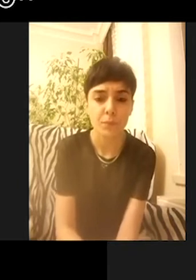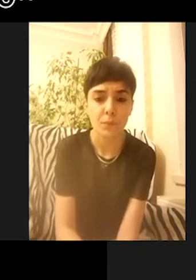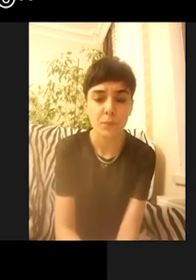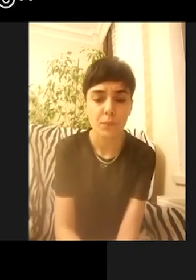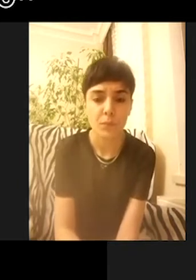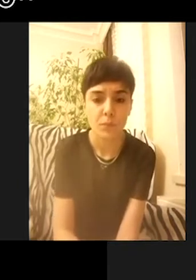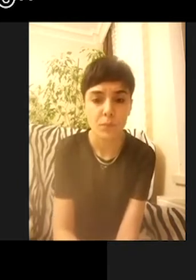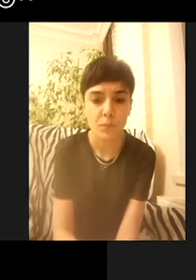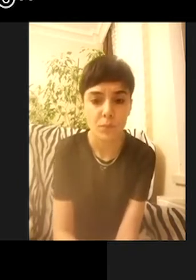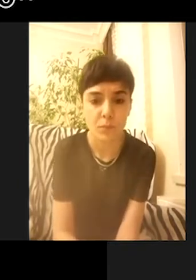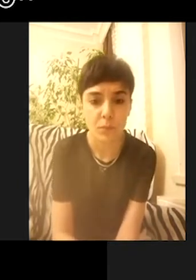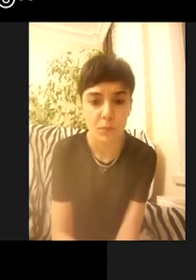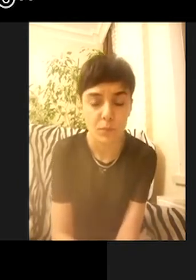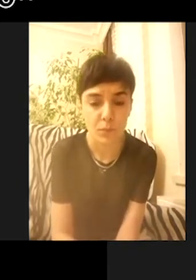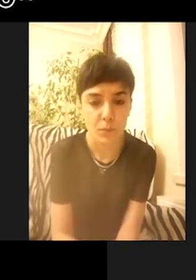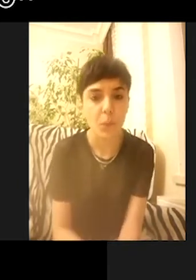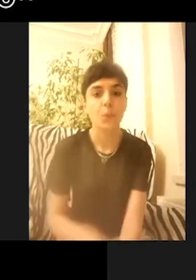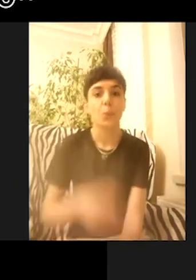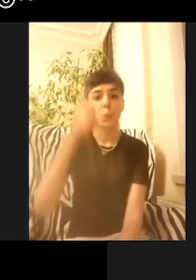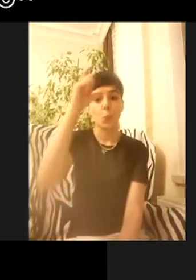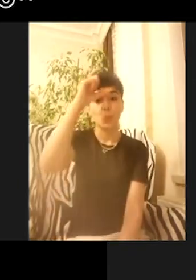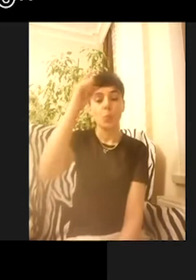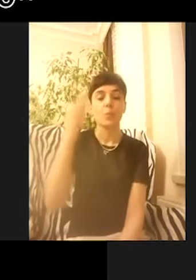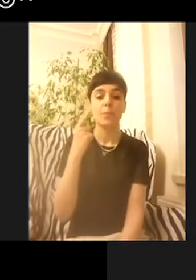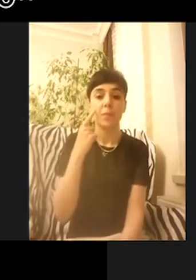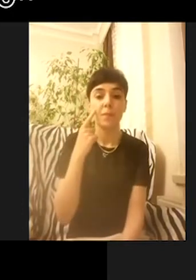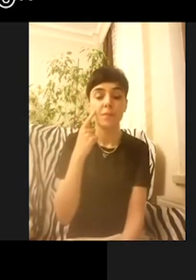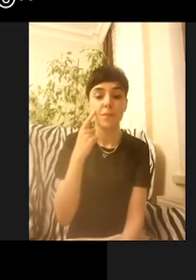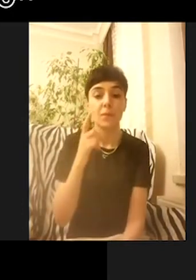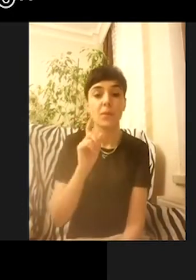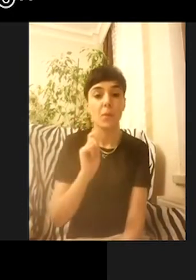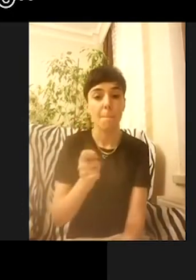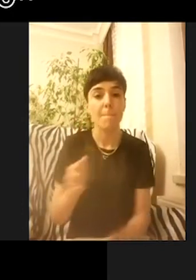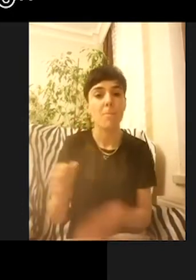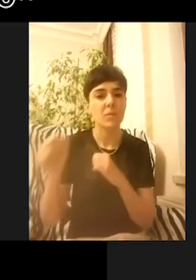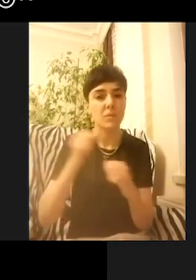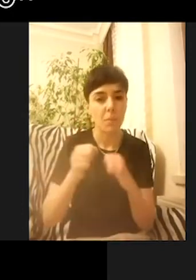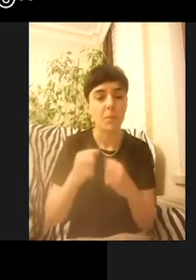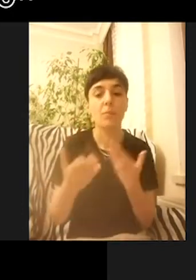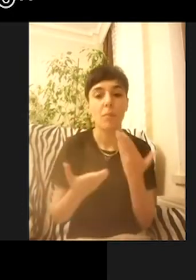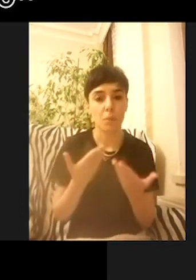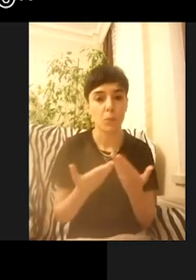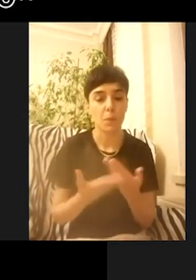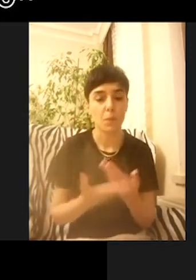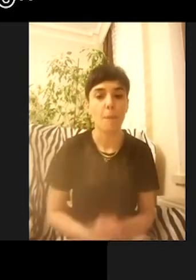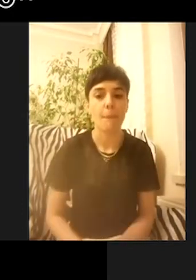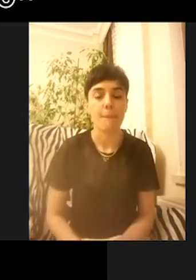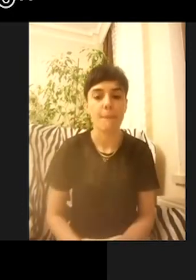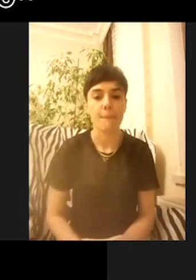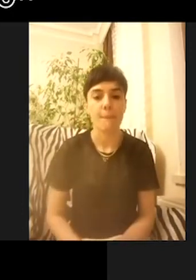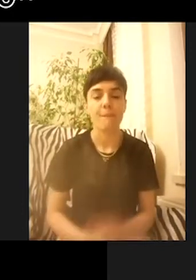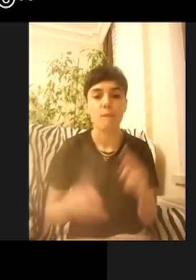So the way that they perceive actually the violent attempts of the police in Istanbul is